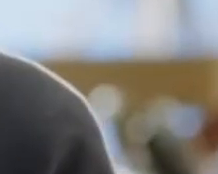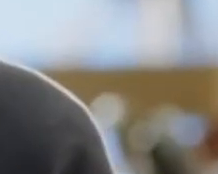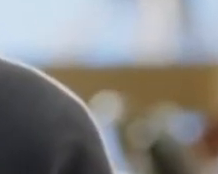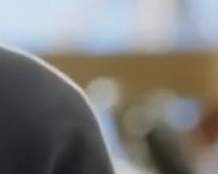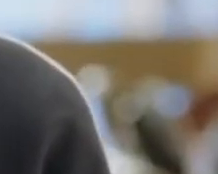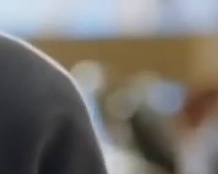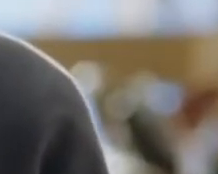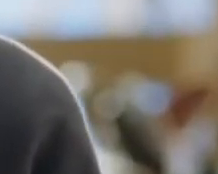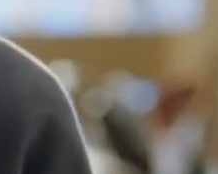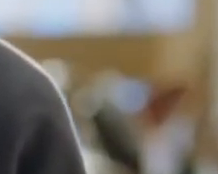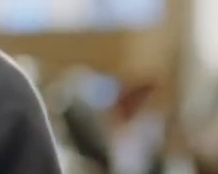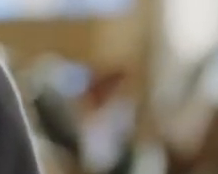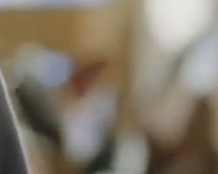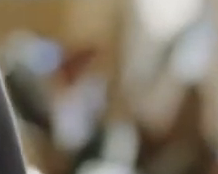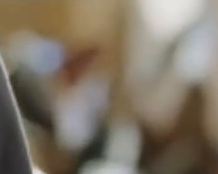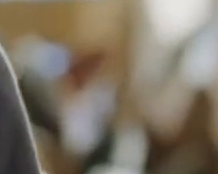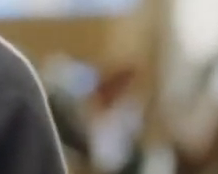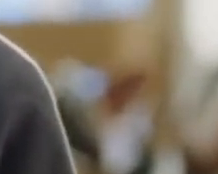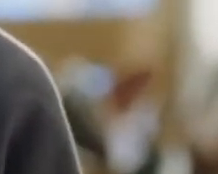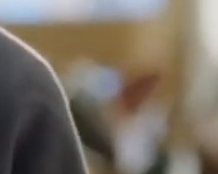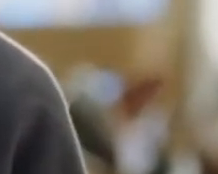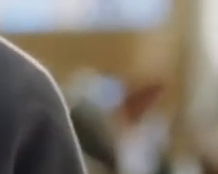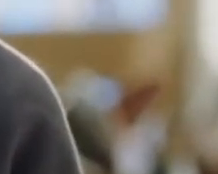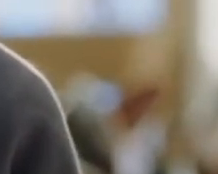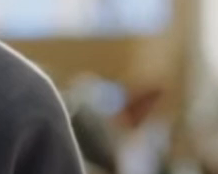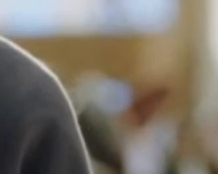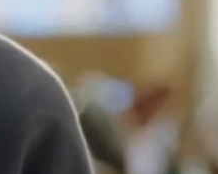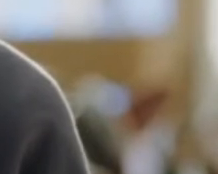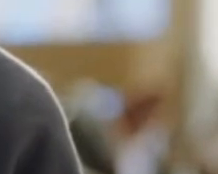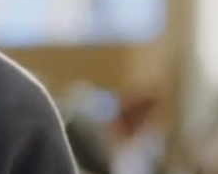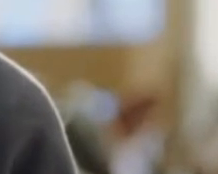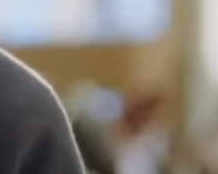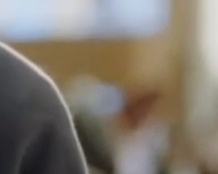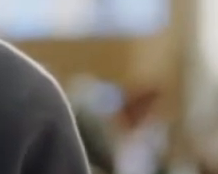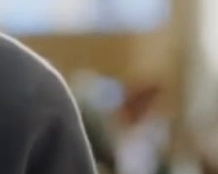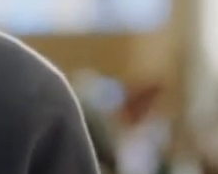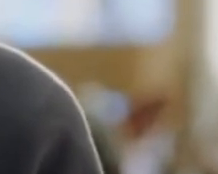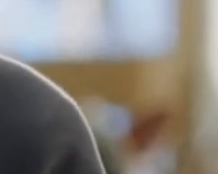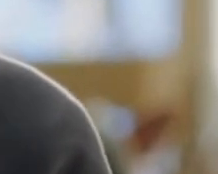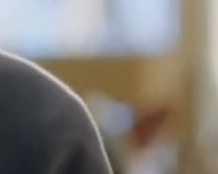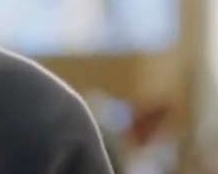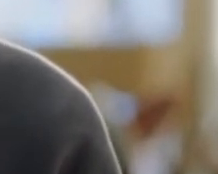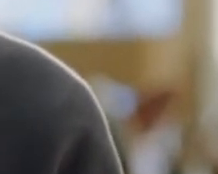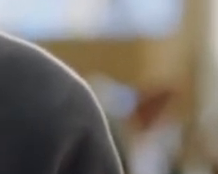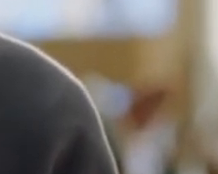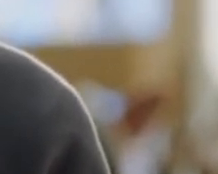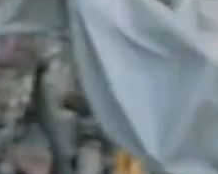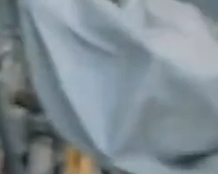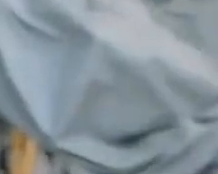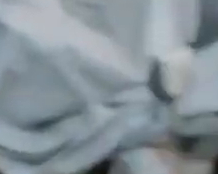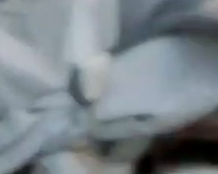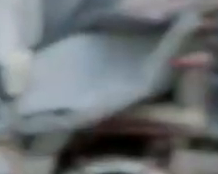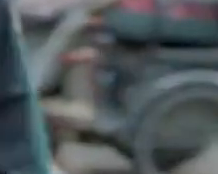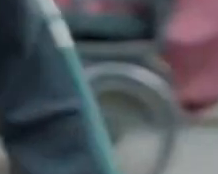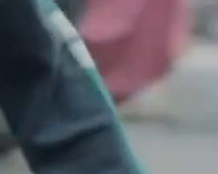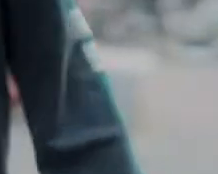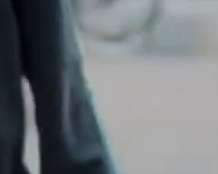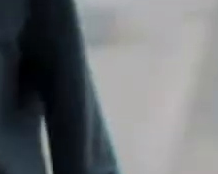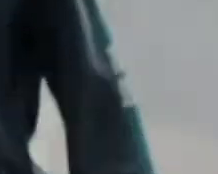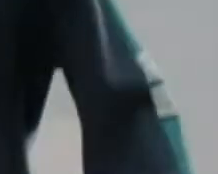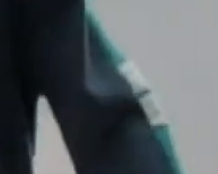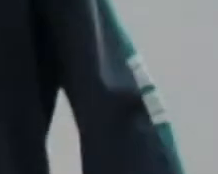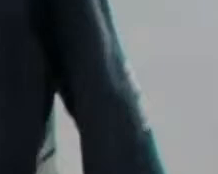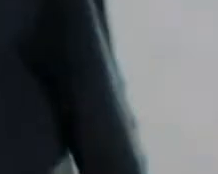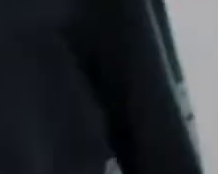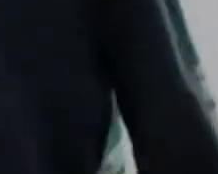Why would you do something like that? Come on, that cat is my pet. You threw my cat out. I never expected my